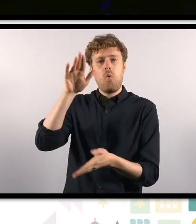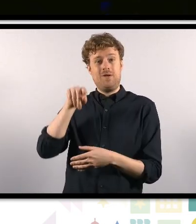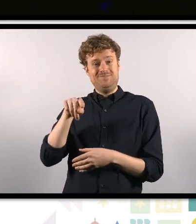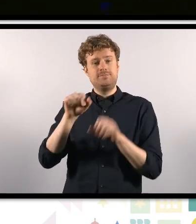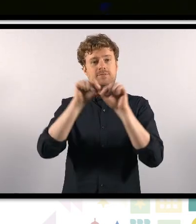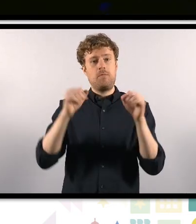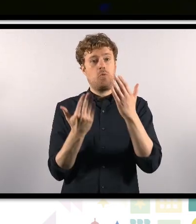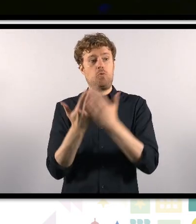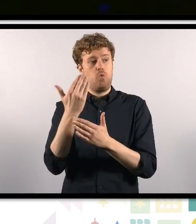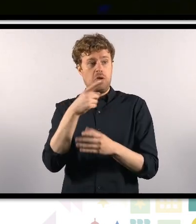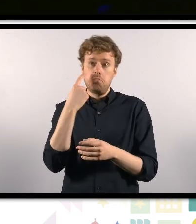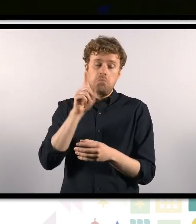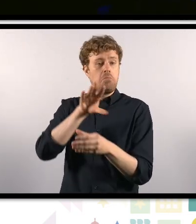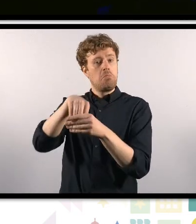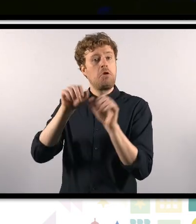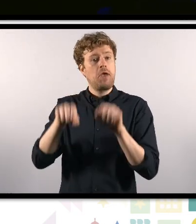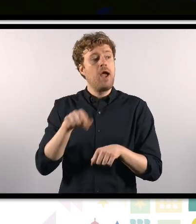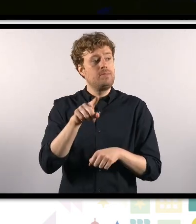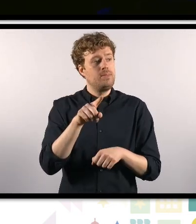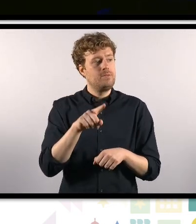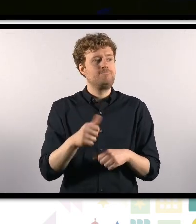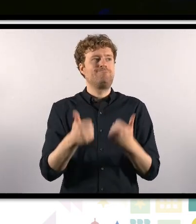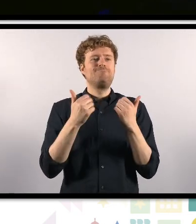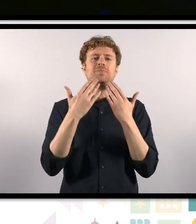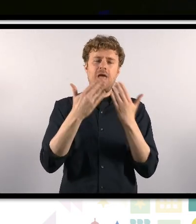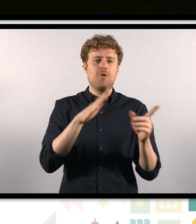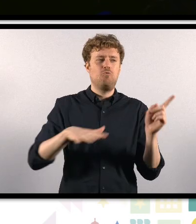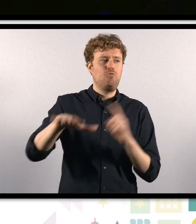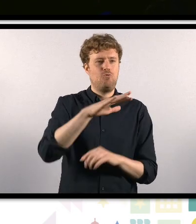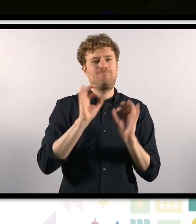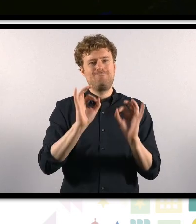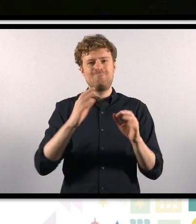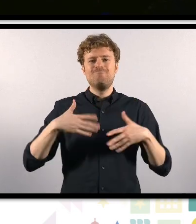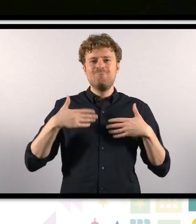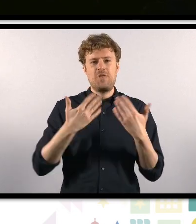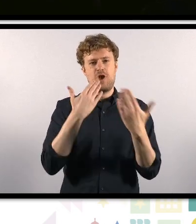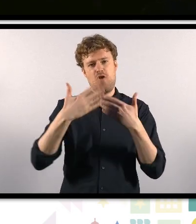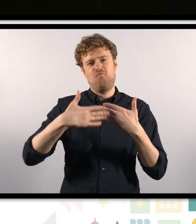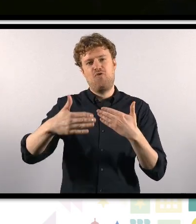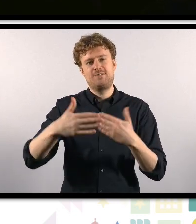That was incredible.